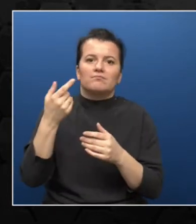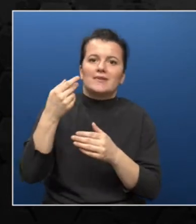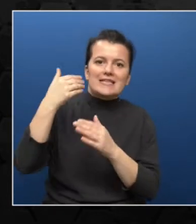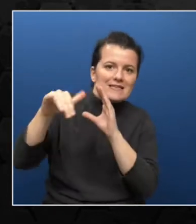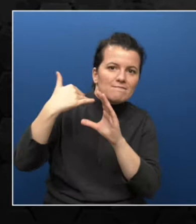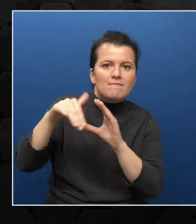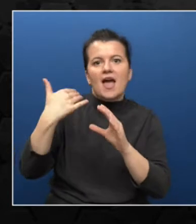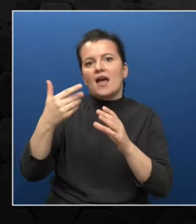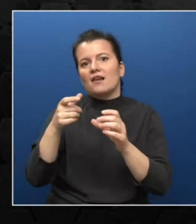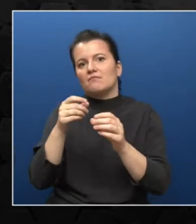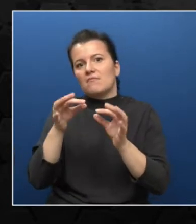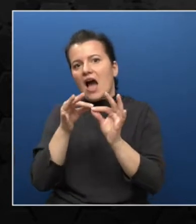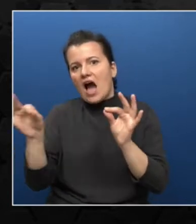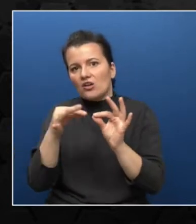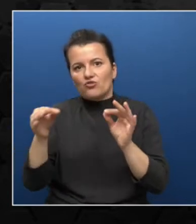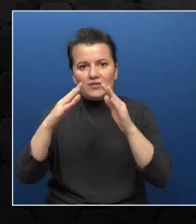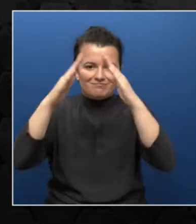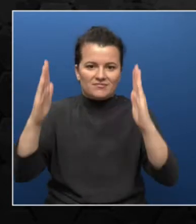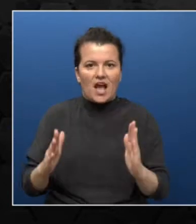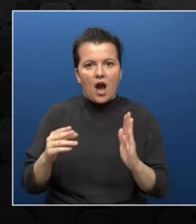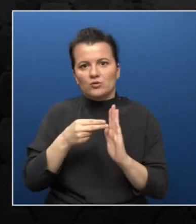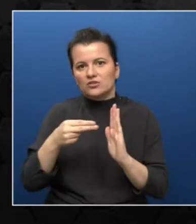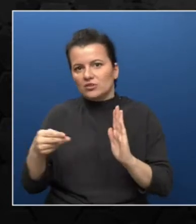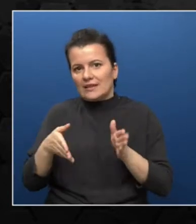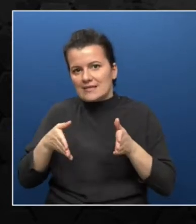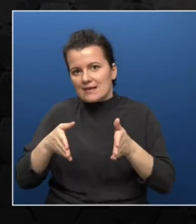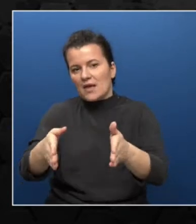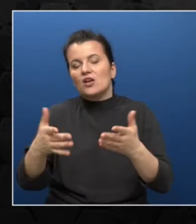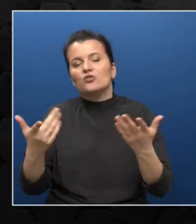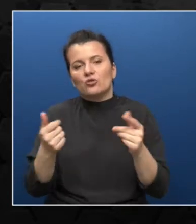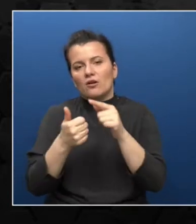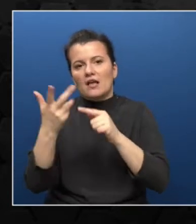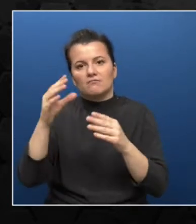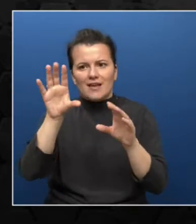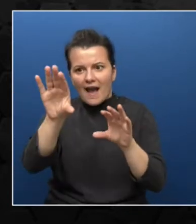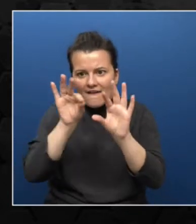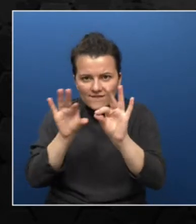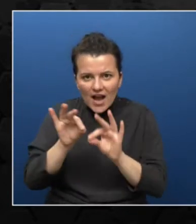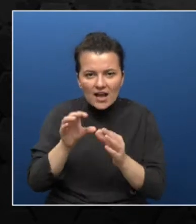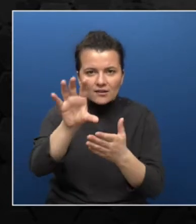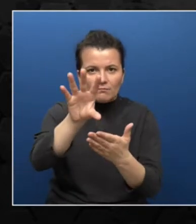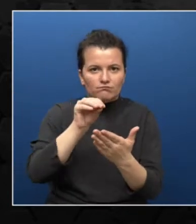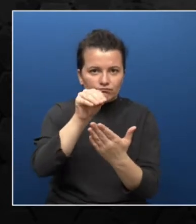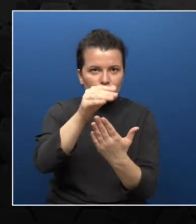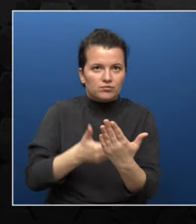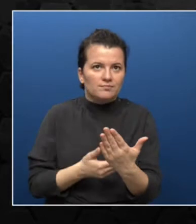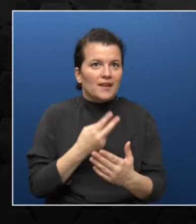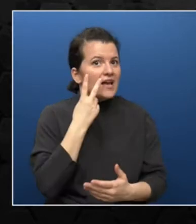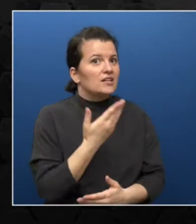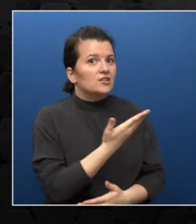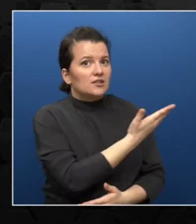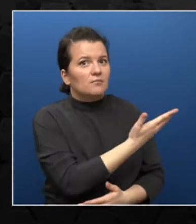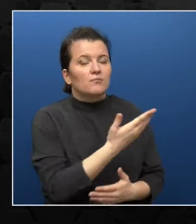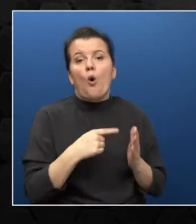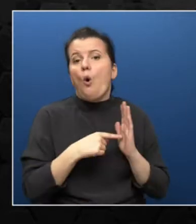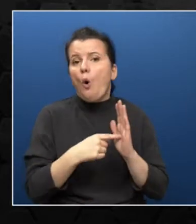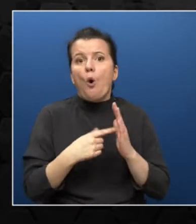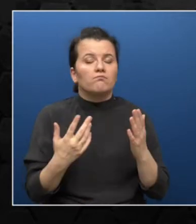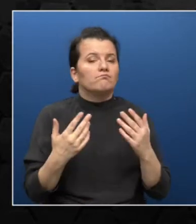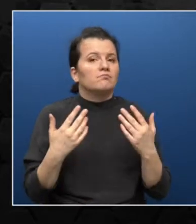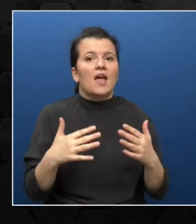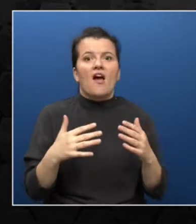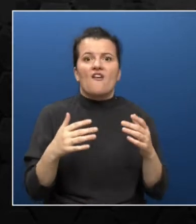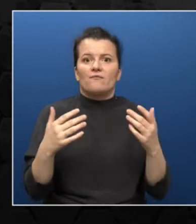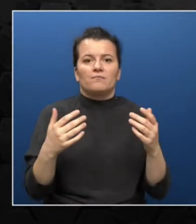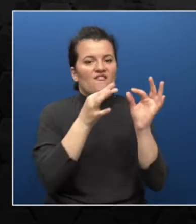with takes the unstructured text for each document and returns just like a list of key phrases. So for example, from this phrase,